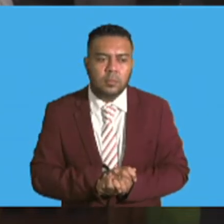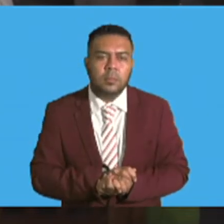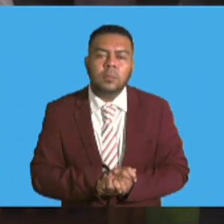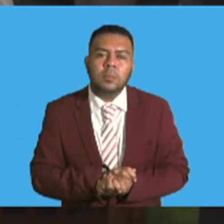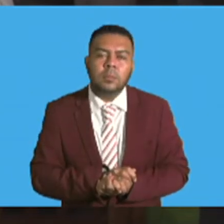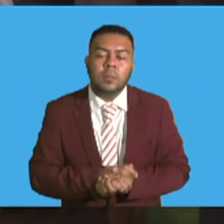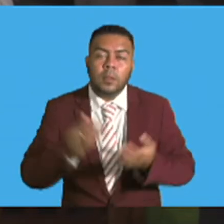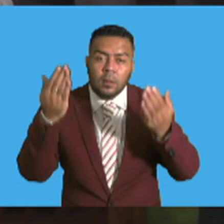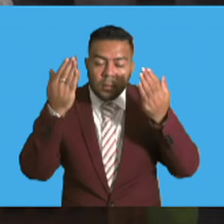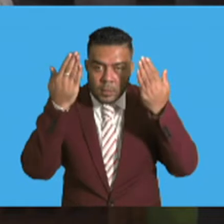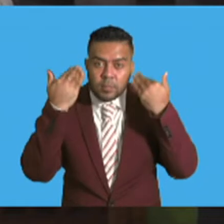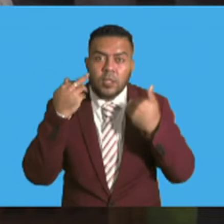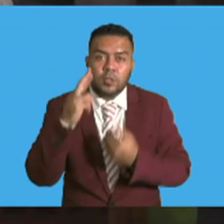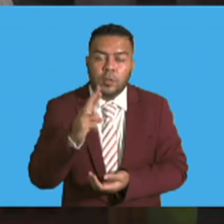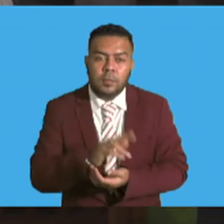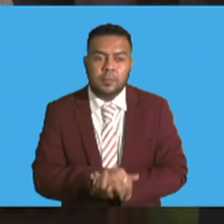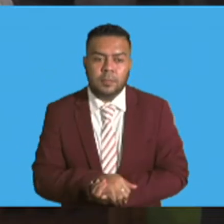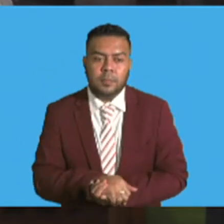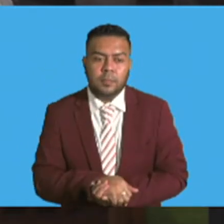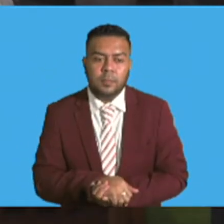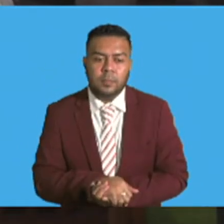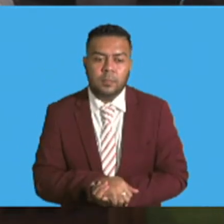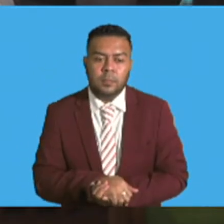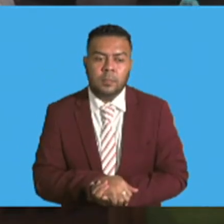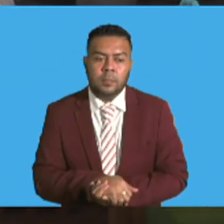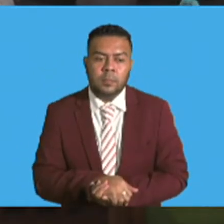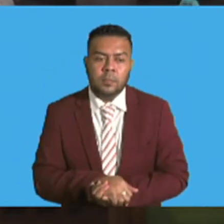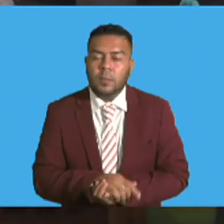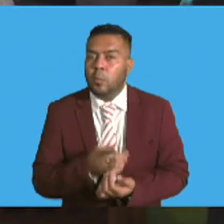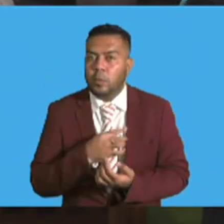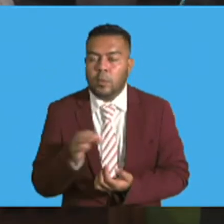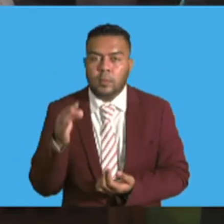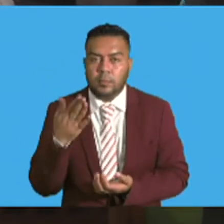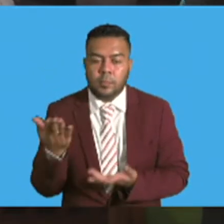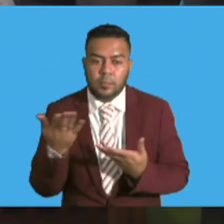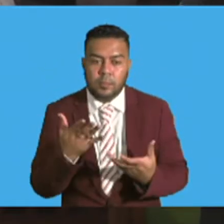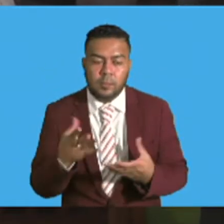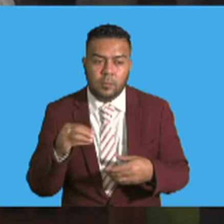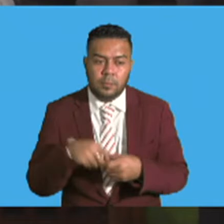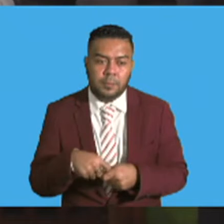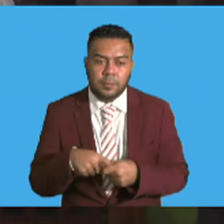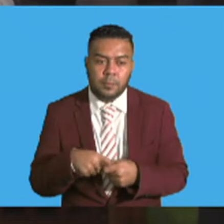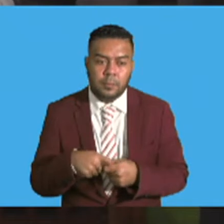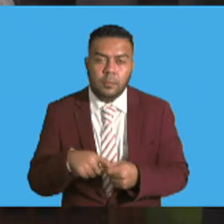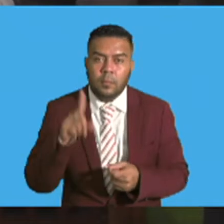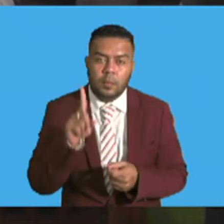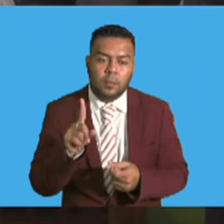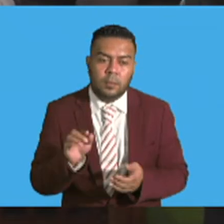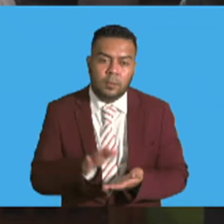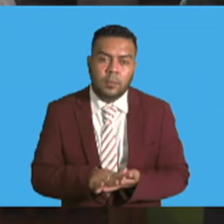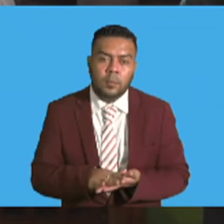Order. Mr. Speaker said, we don't want to bring in a breed, one, that will introduce any